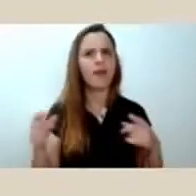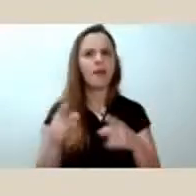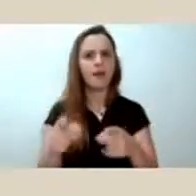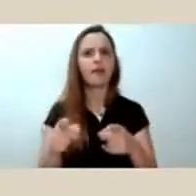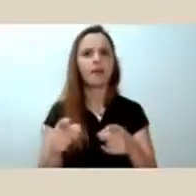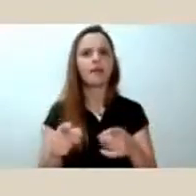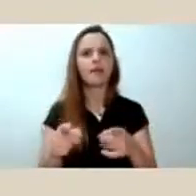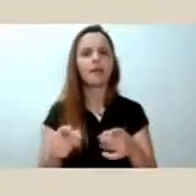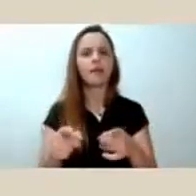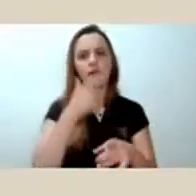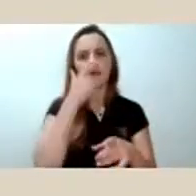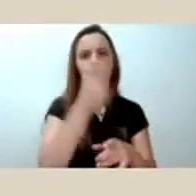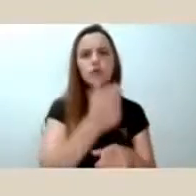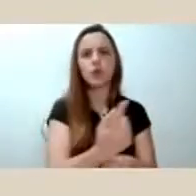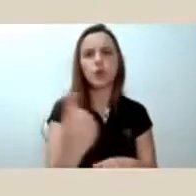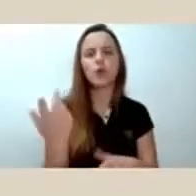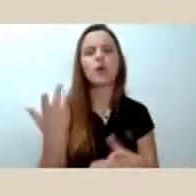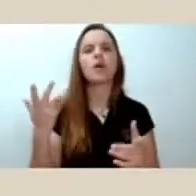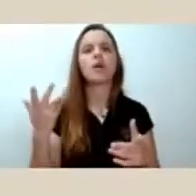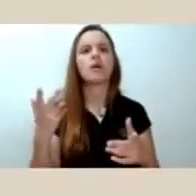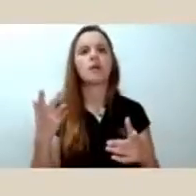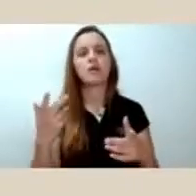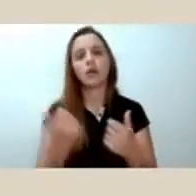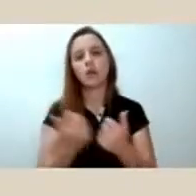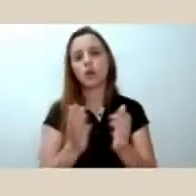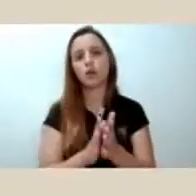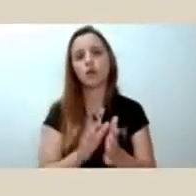these algorithms, they're all biased.